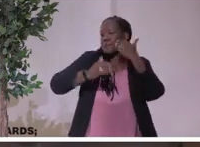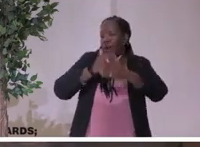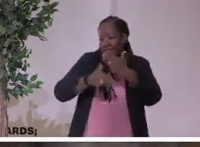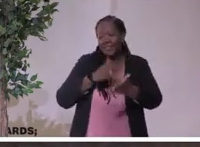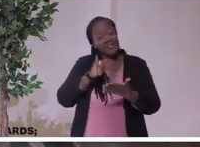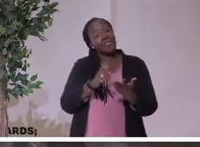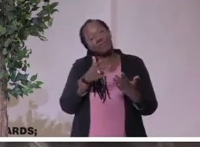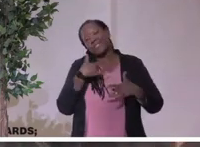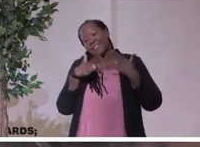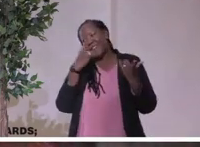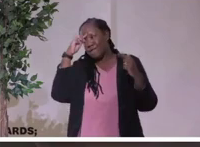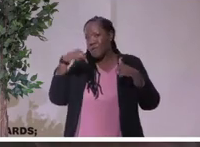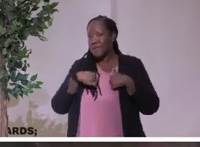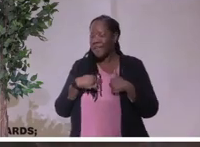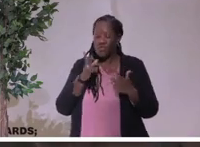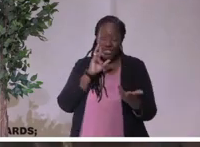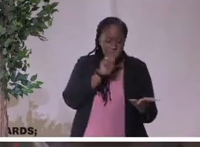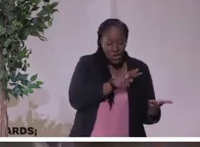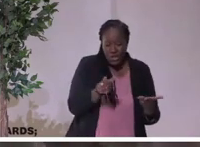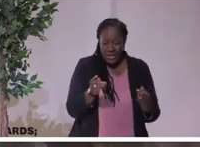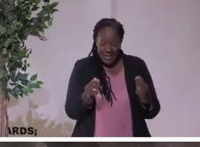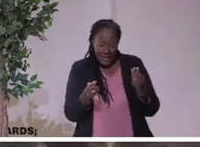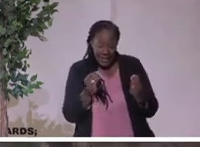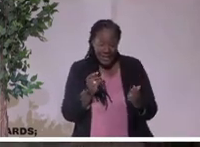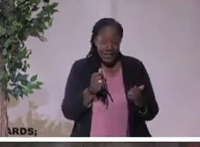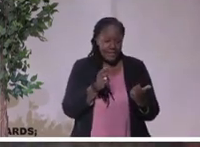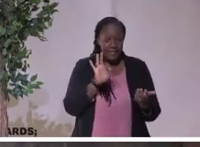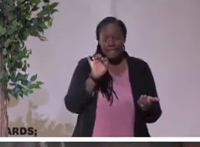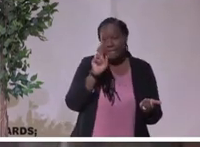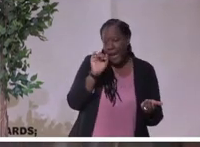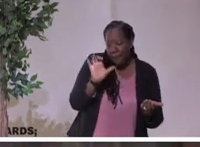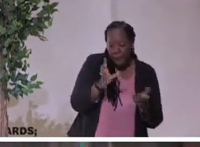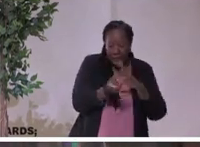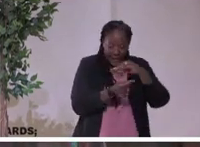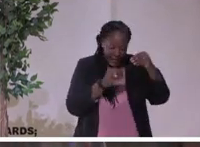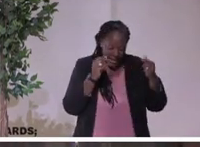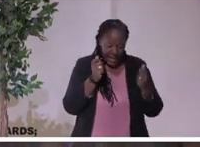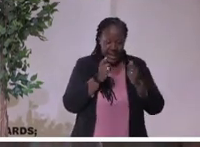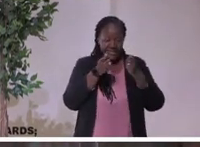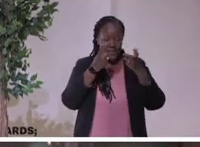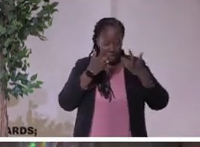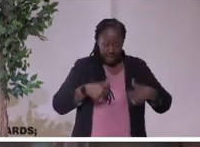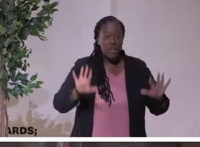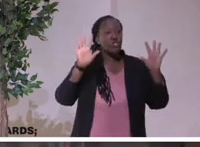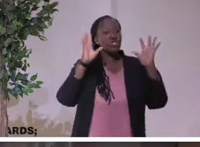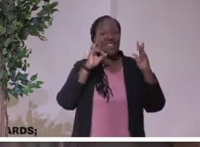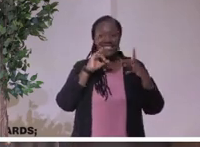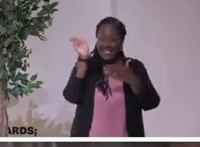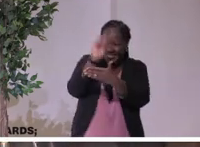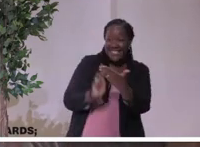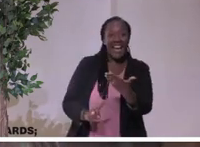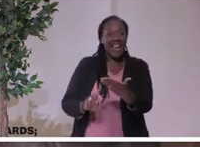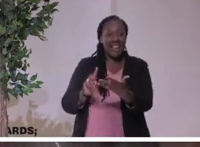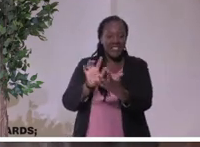thing for me, just looking at it, just a bolt of fabric, and then at the end is this actual design, this three-dimensional